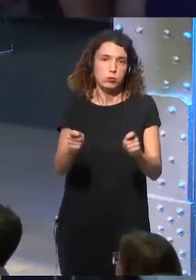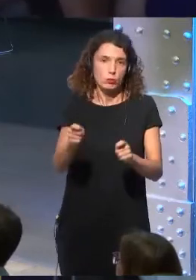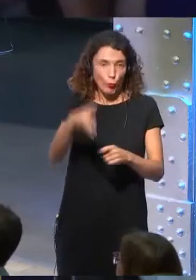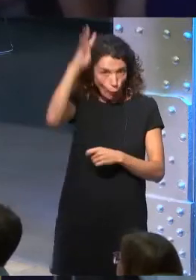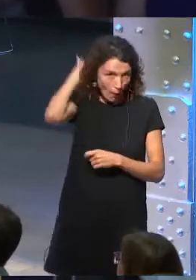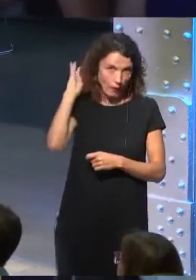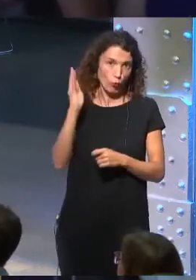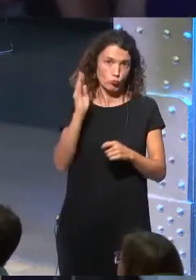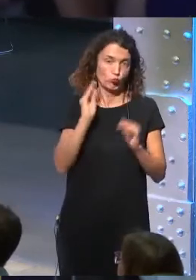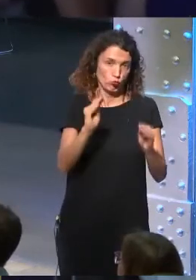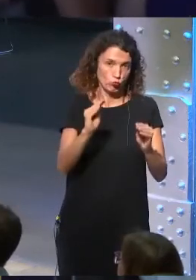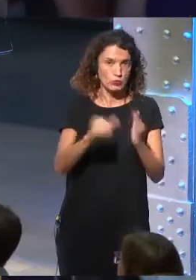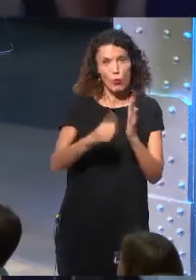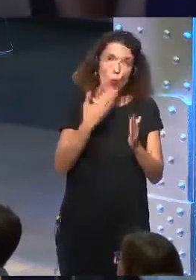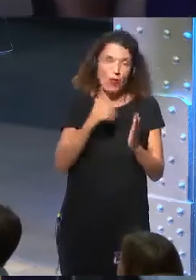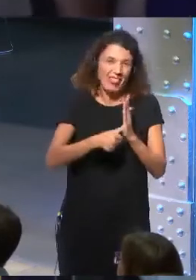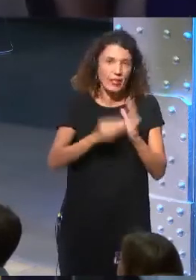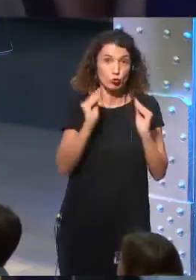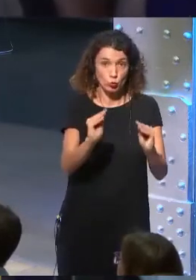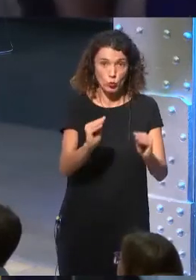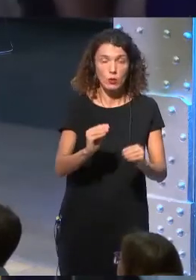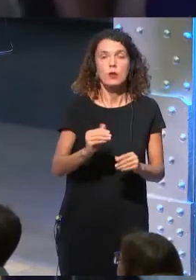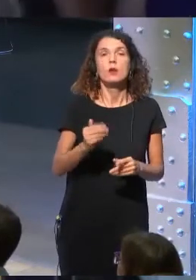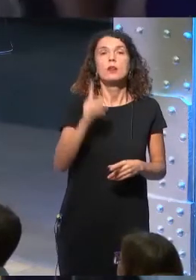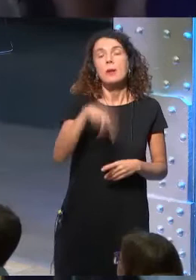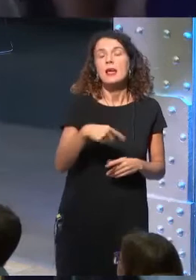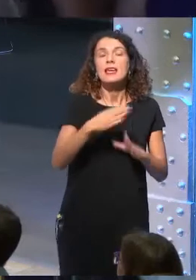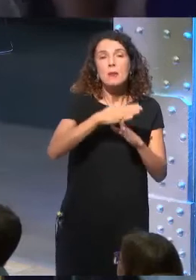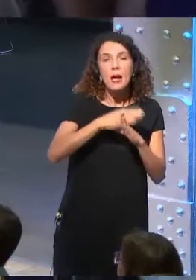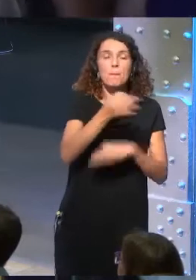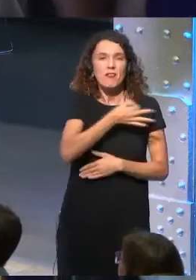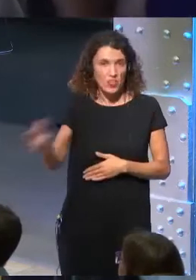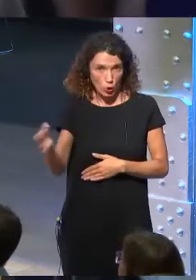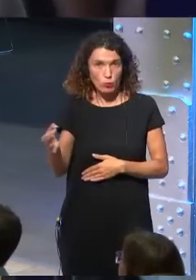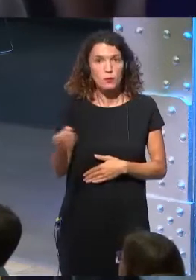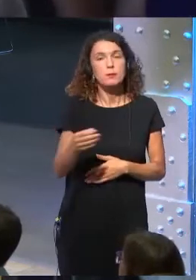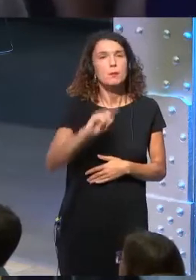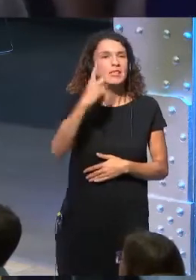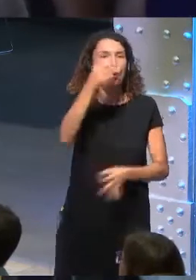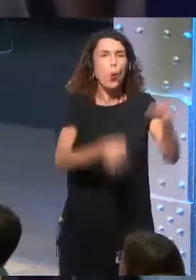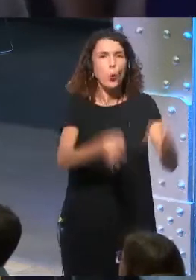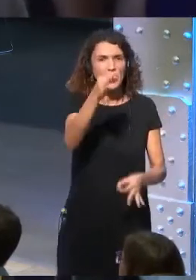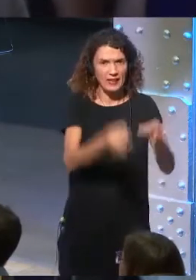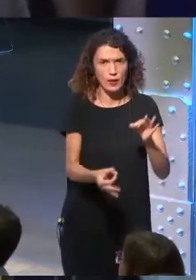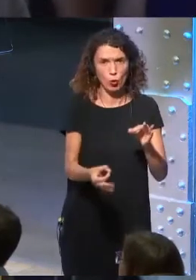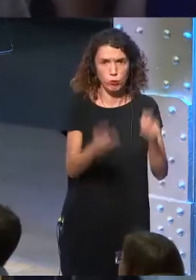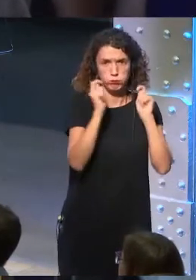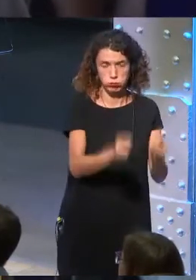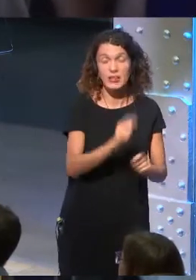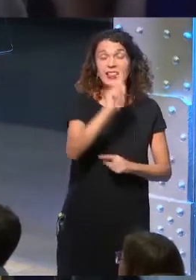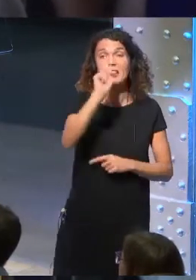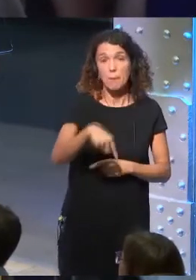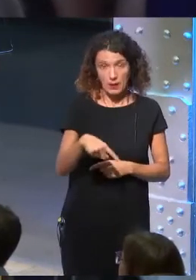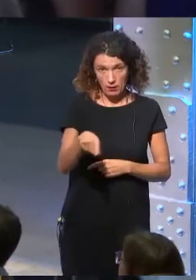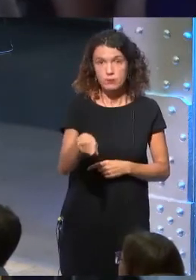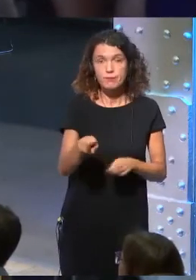empire, this condition of Roman has different perception levels. The first level is the legal one, but